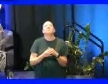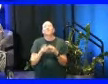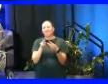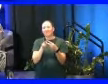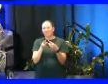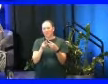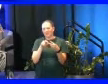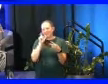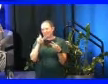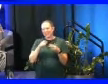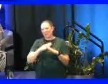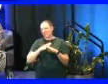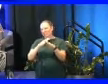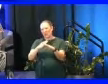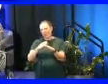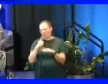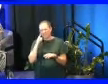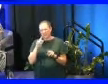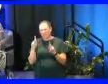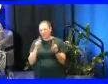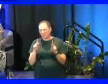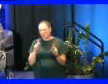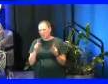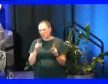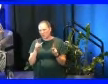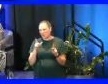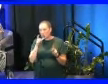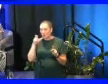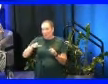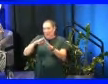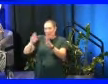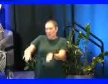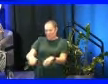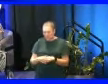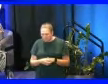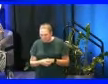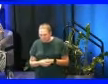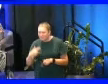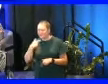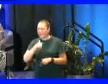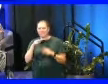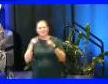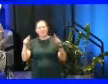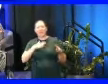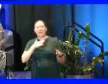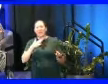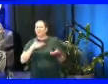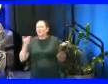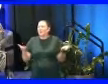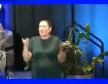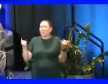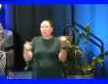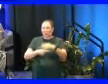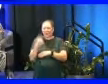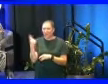just unnecessary barriers for folks who need that. I am very happy to be here.